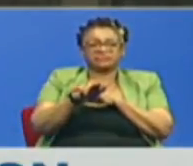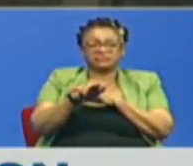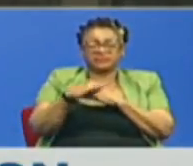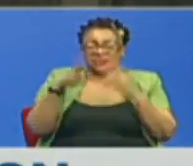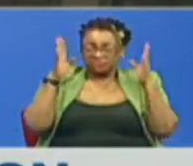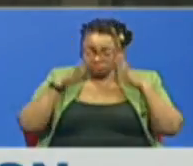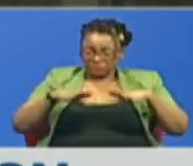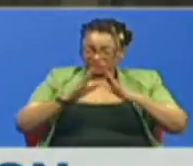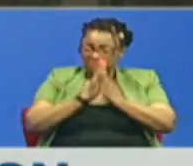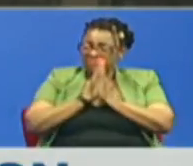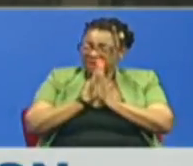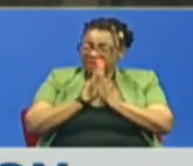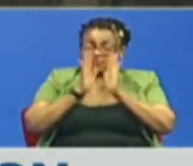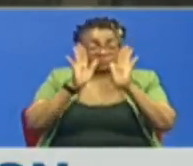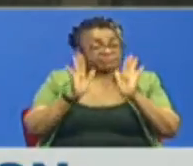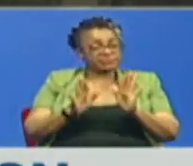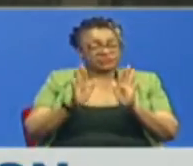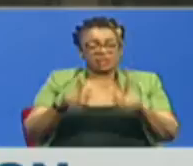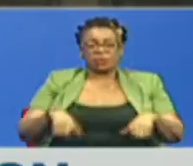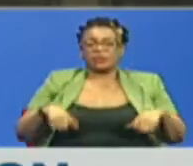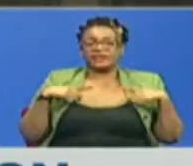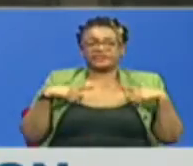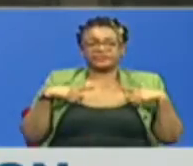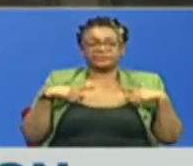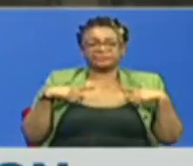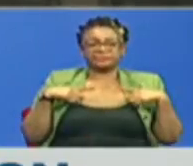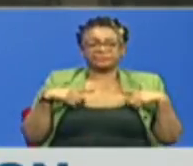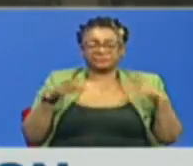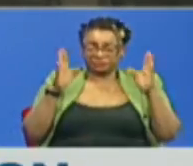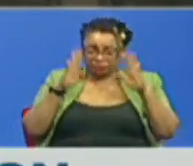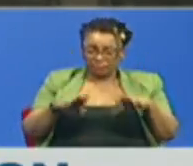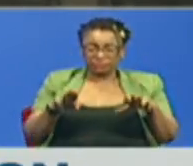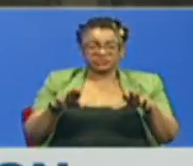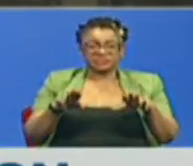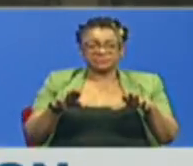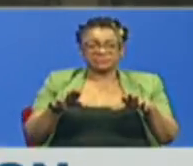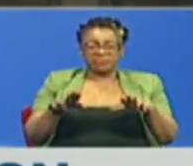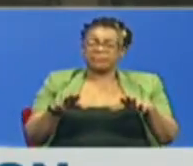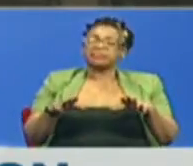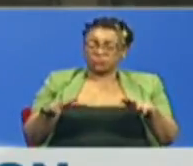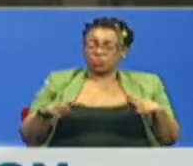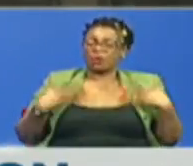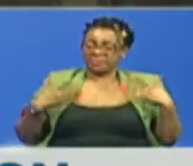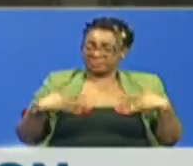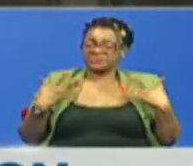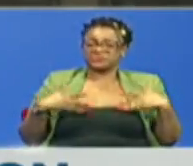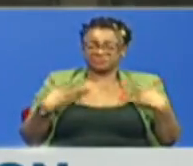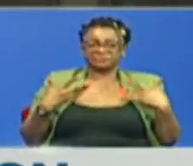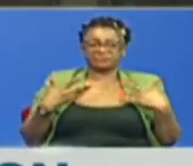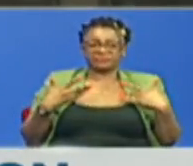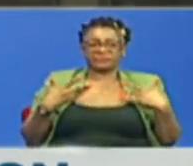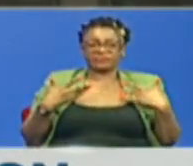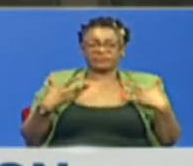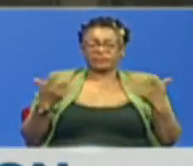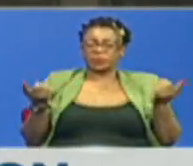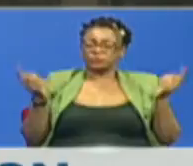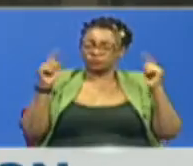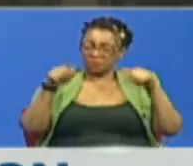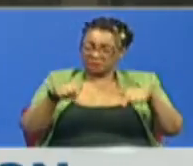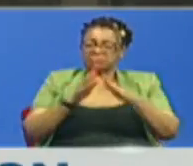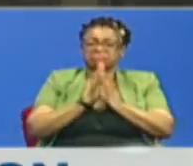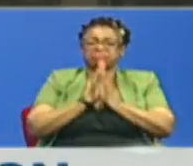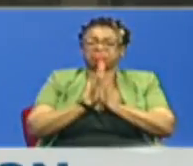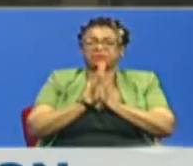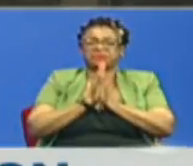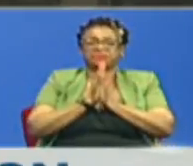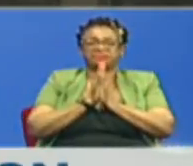life. So all the Muslims in this area are very happy to come and pray to the